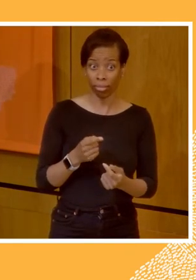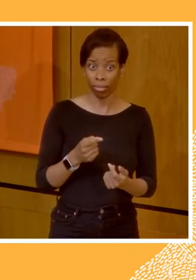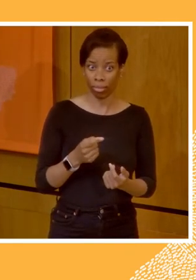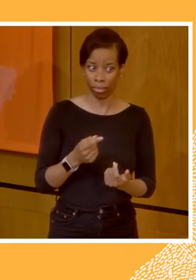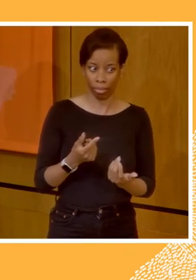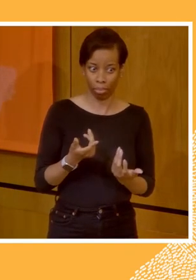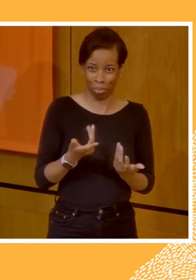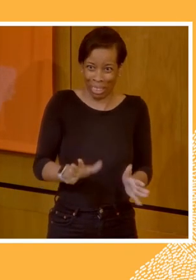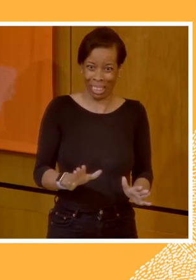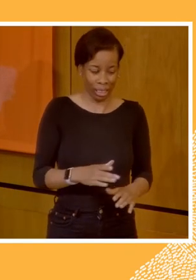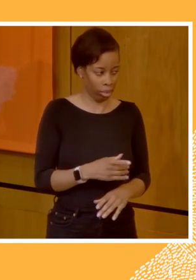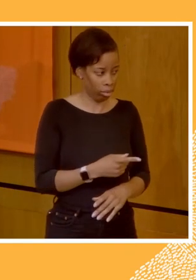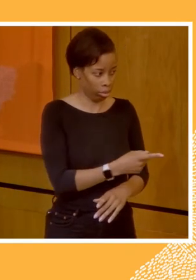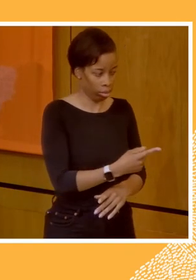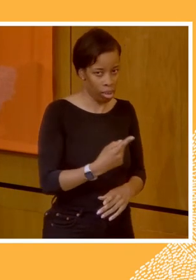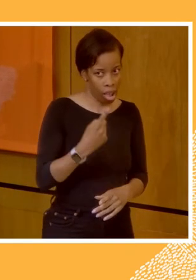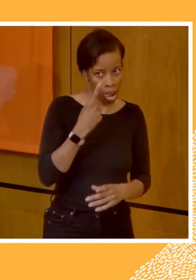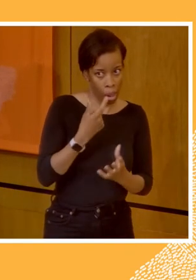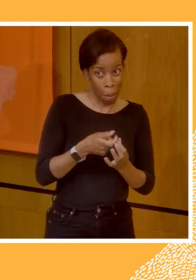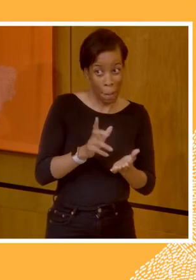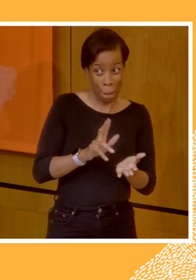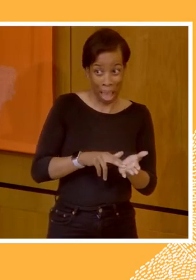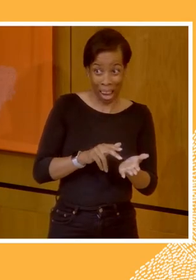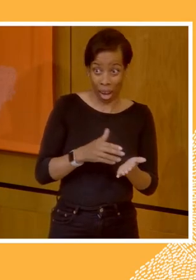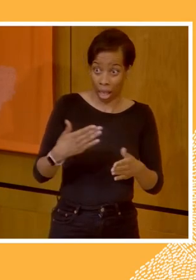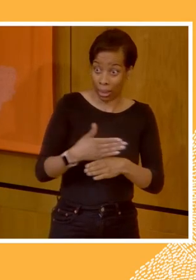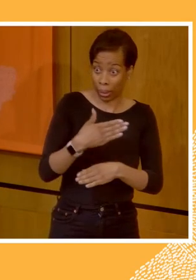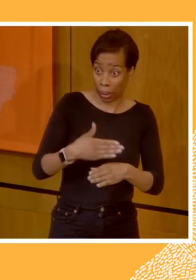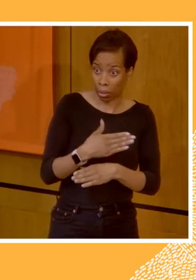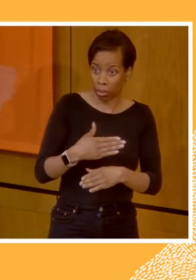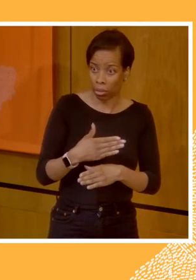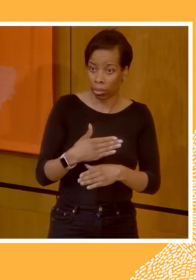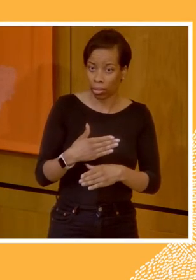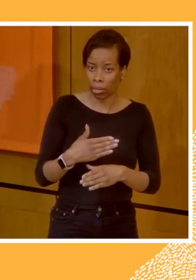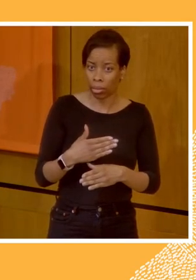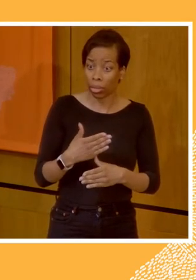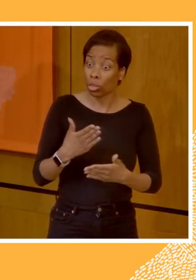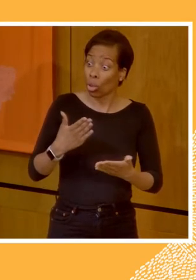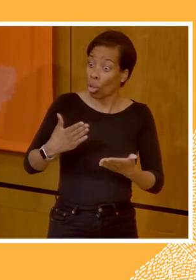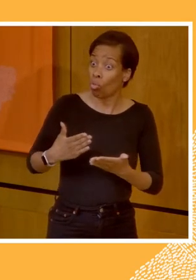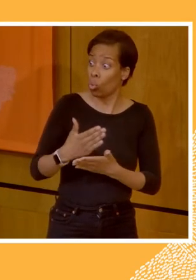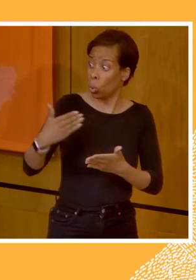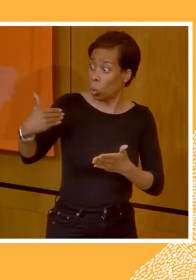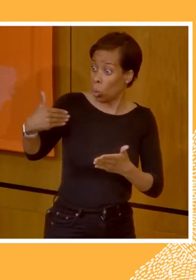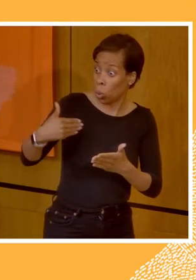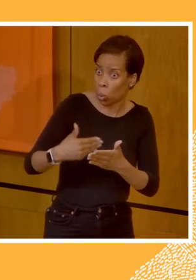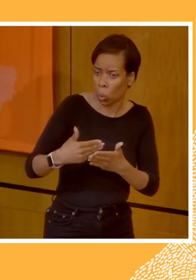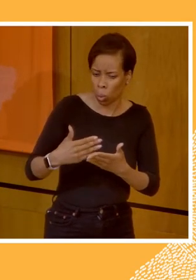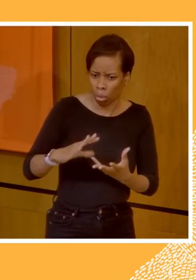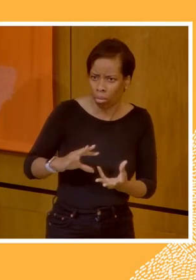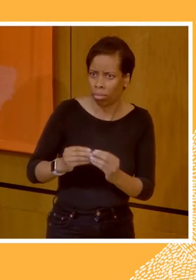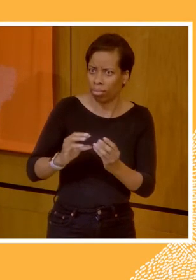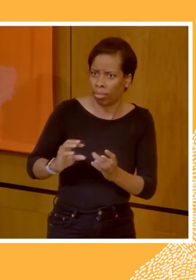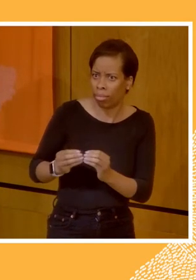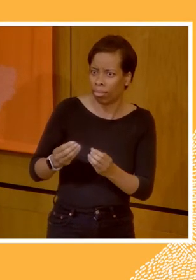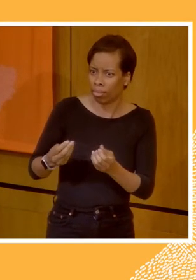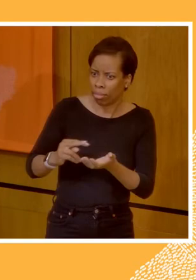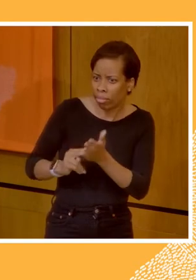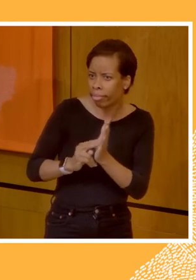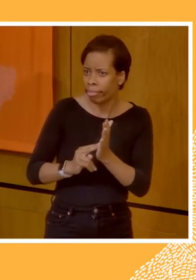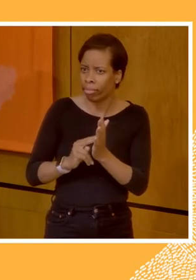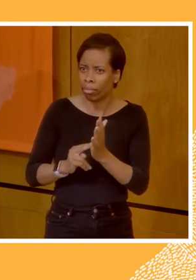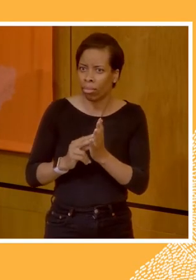sound, we wanted to introduce you to some of the sounds that have emerged through this process of making a podcast and how we as a